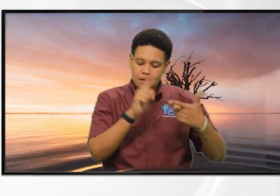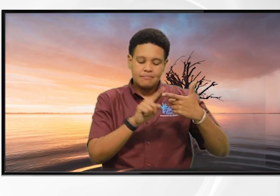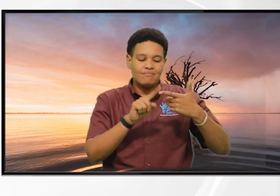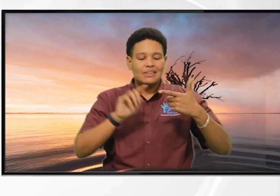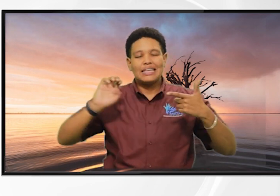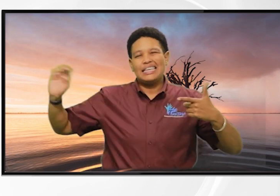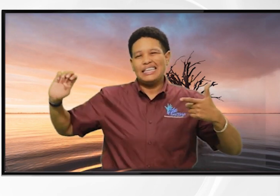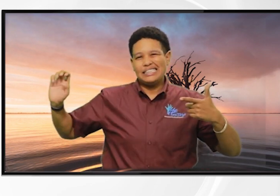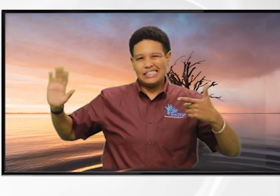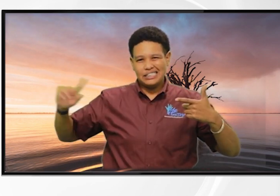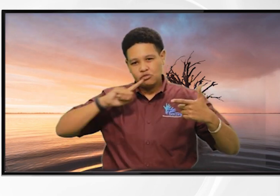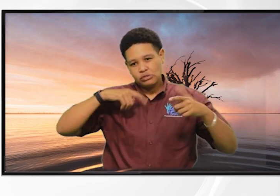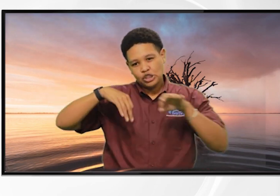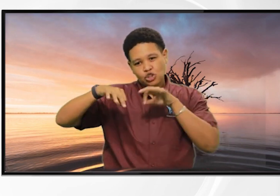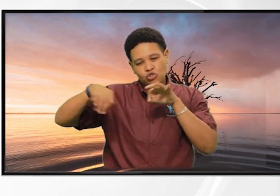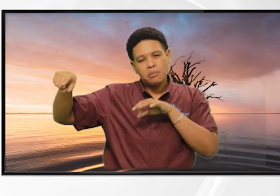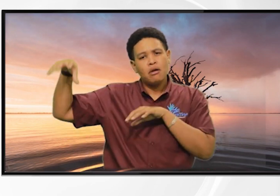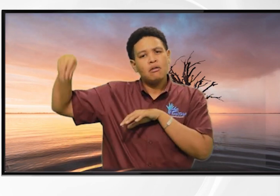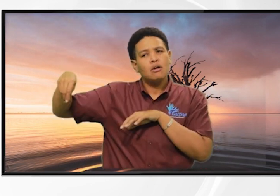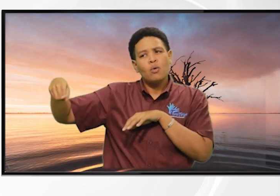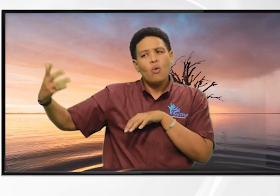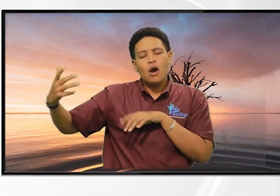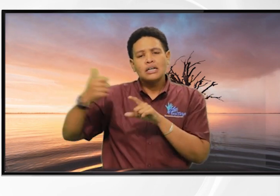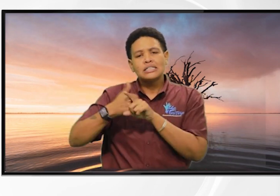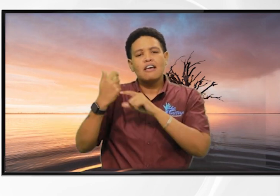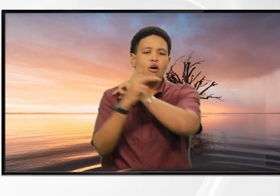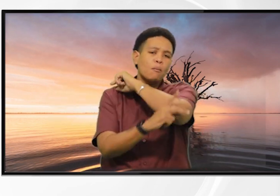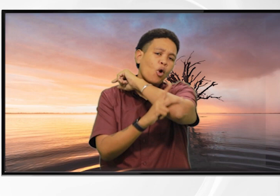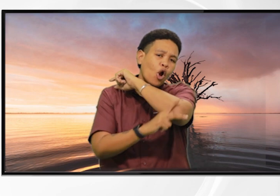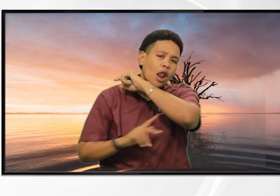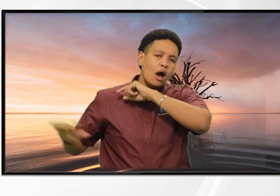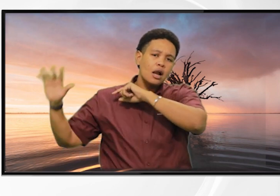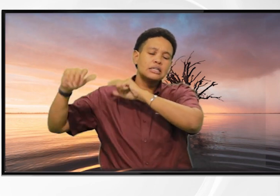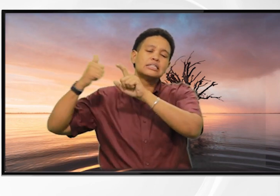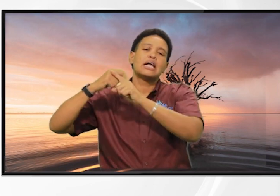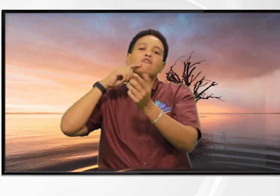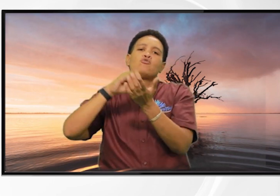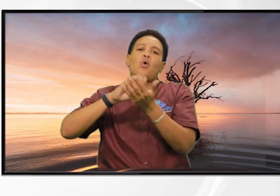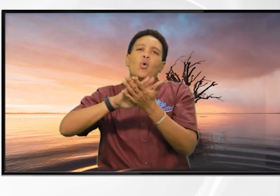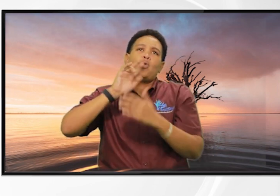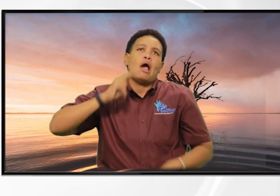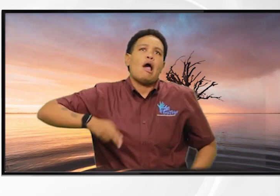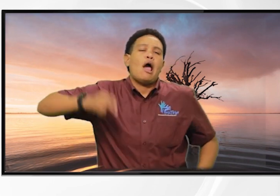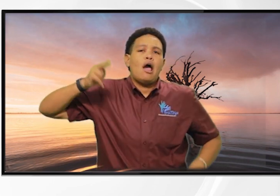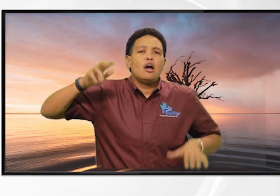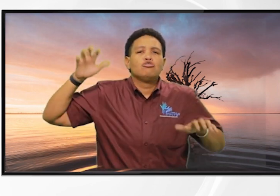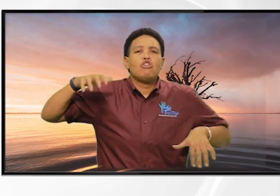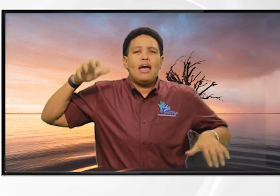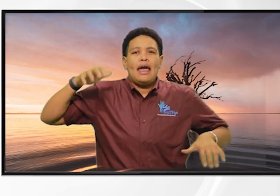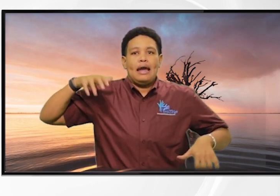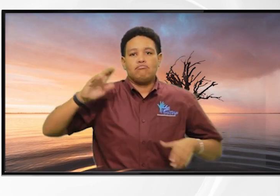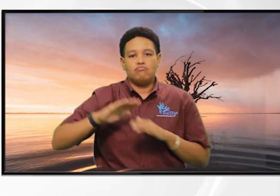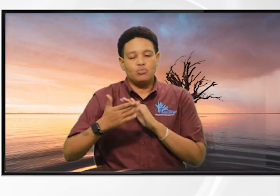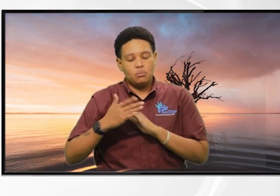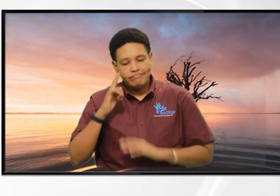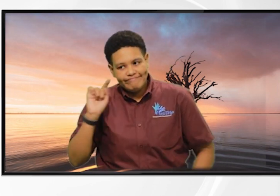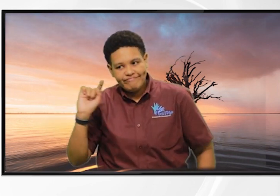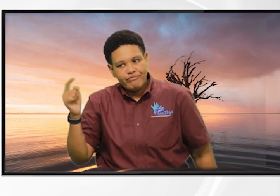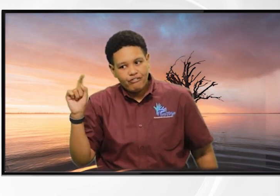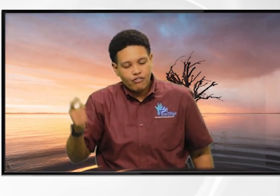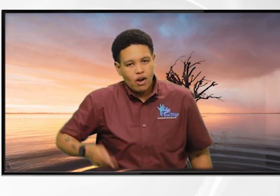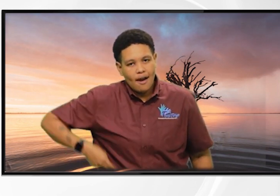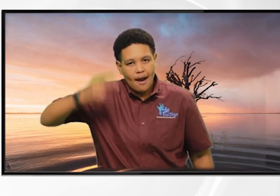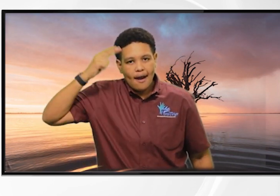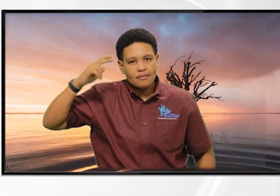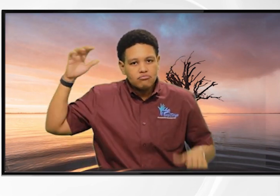June. Zone 2, the east. Description, this incorporates Portland, which records highest